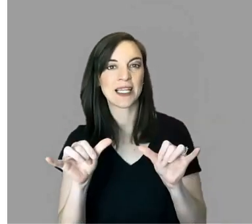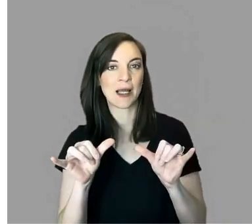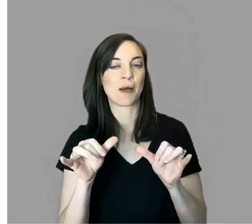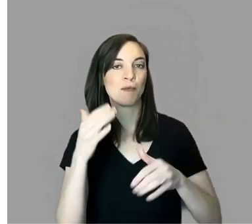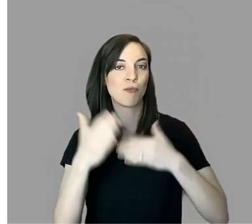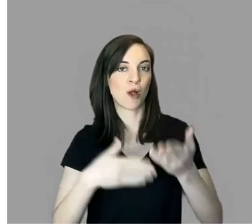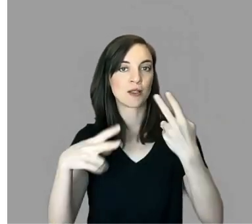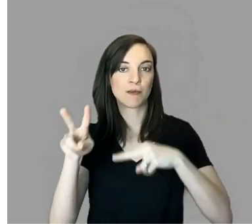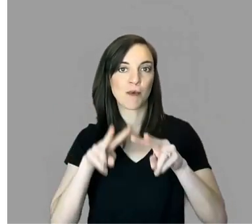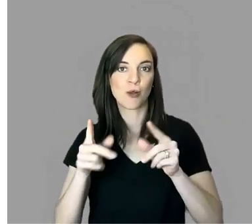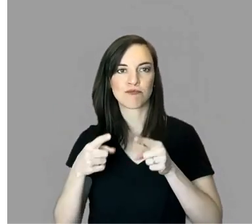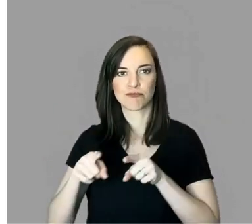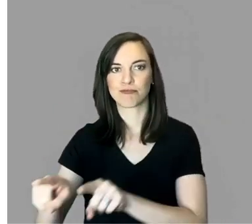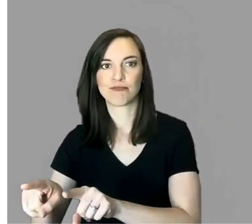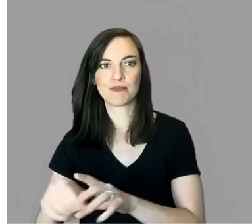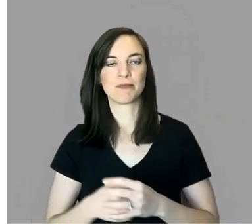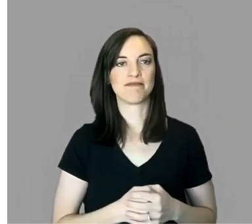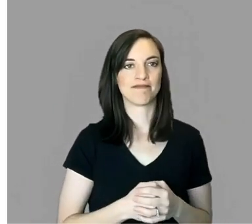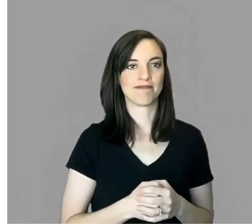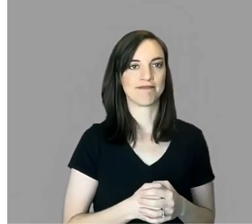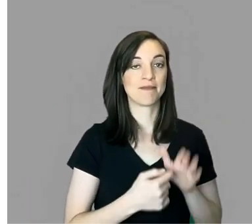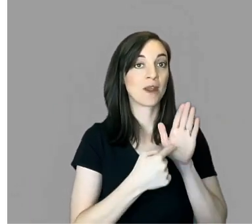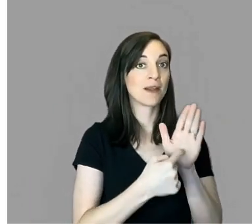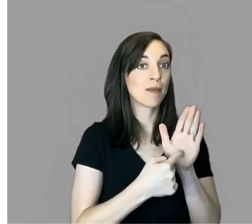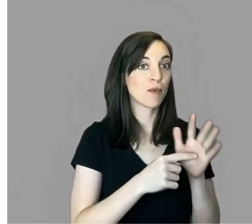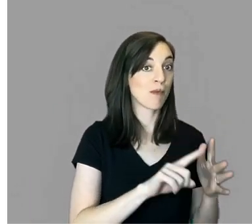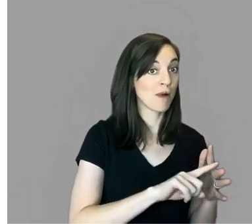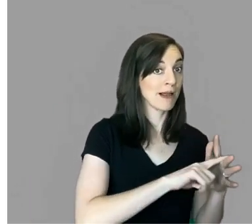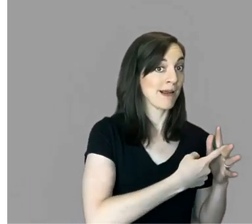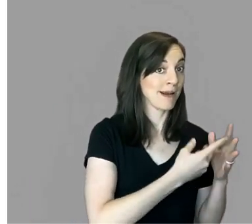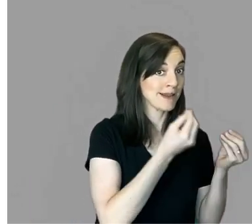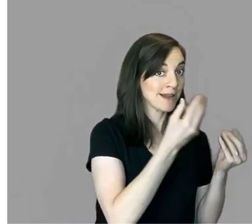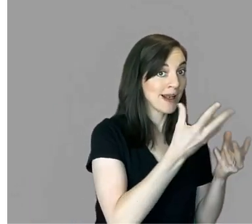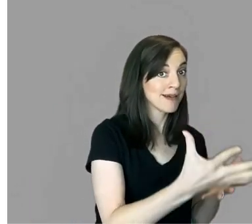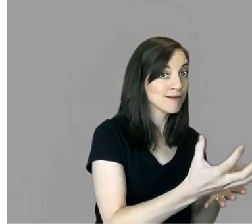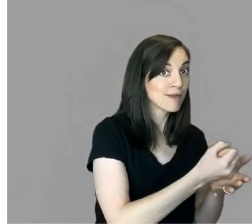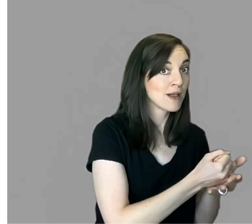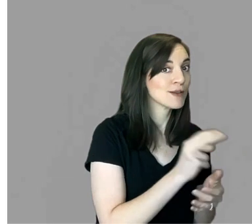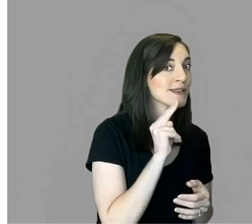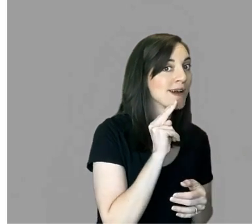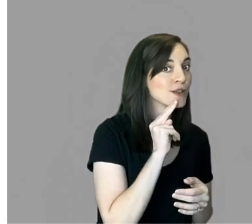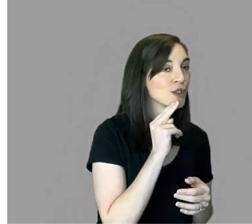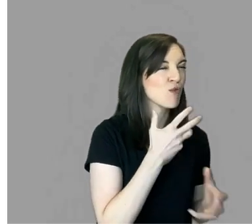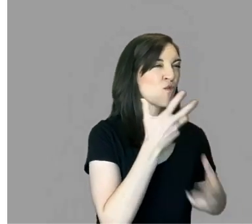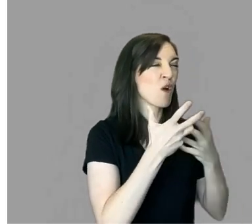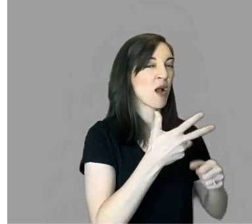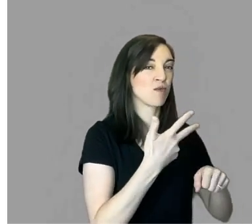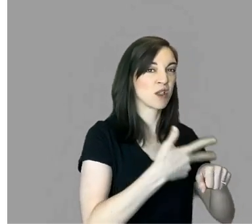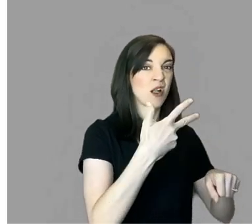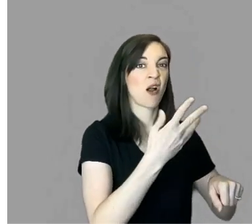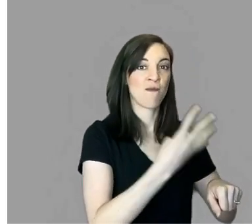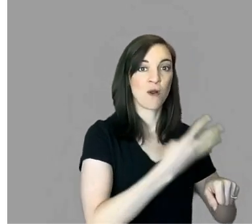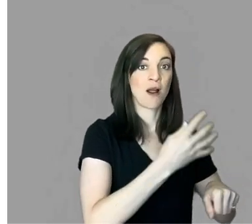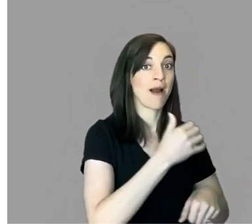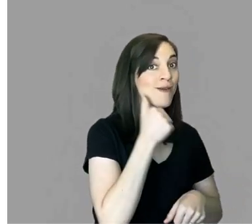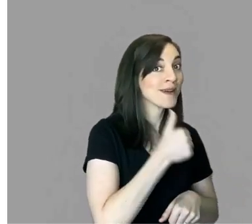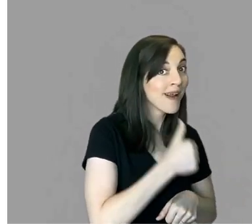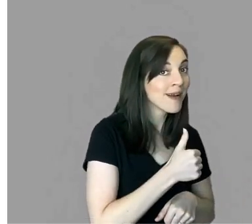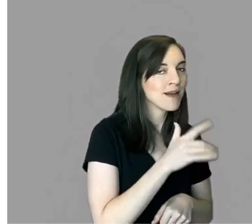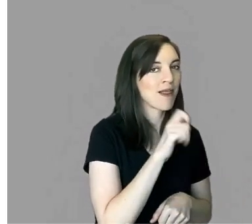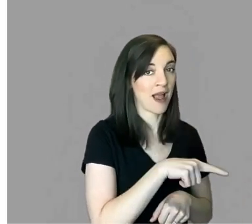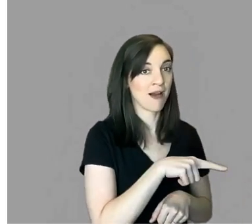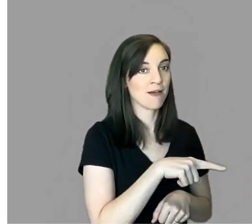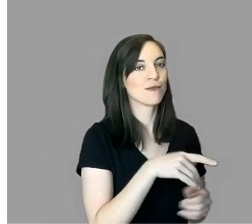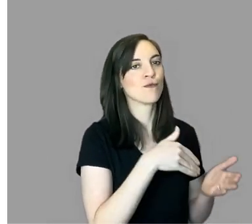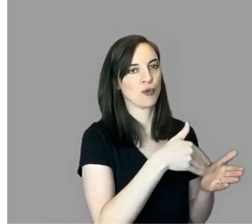the assessment. For example, if the baseline data I gathered at the beginning is that Natasha screams or yells 3 to 5 times a